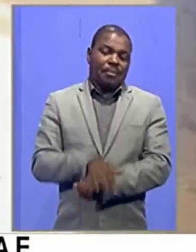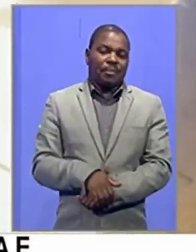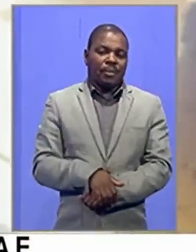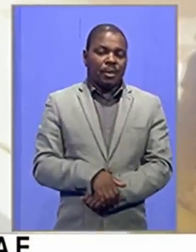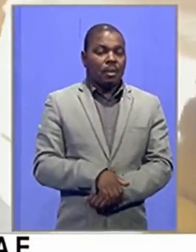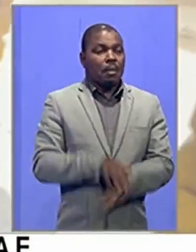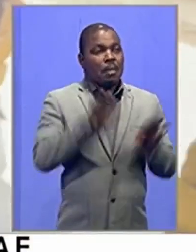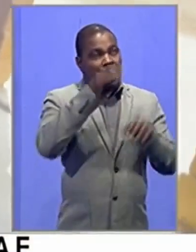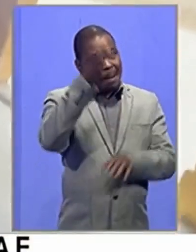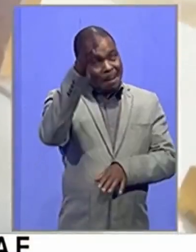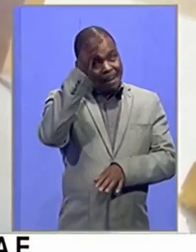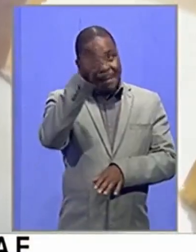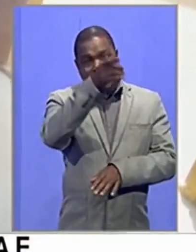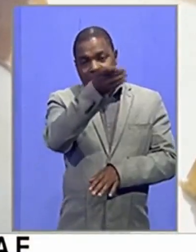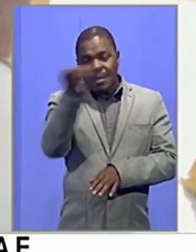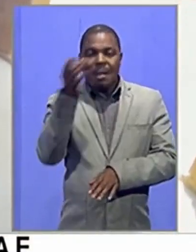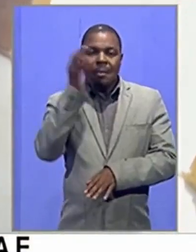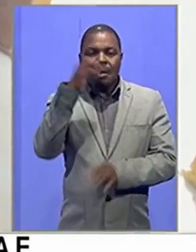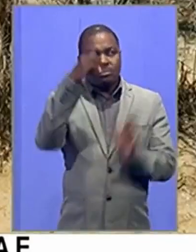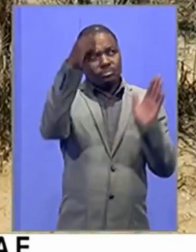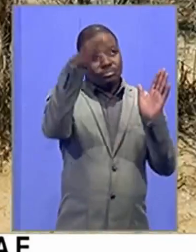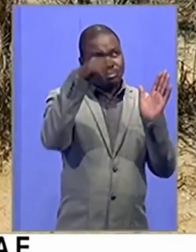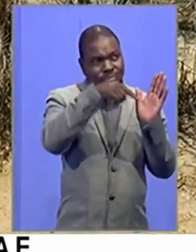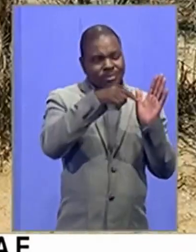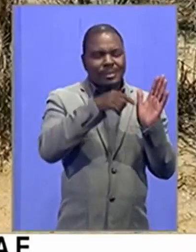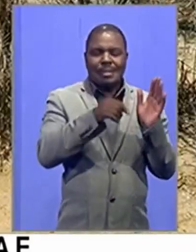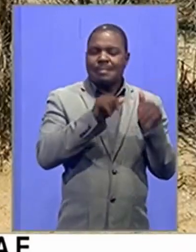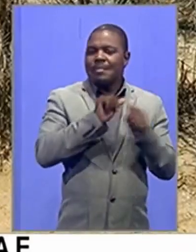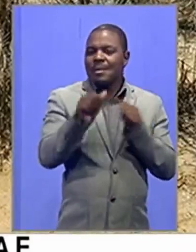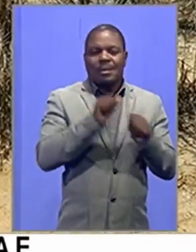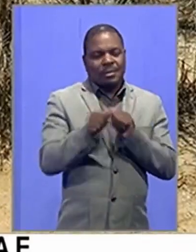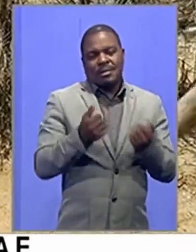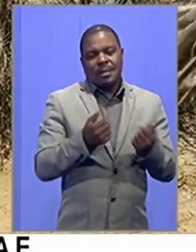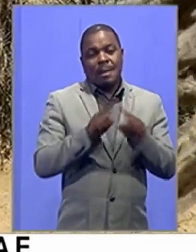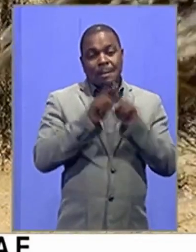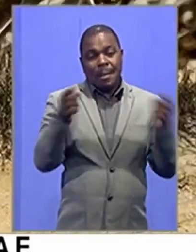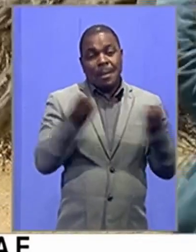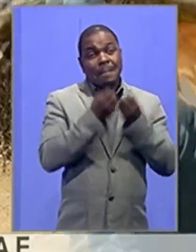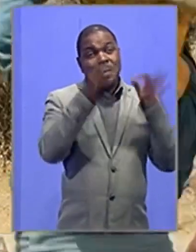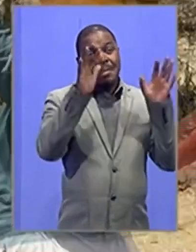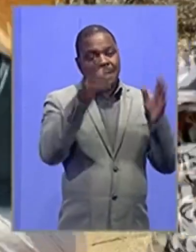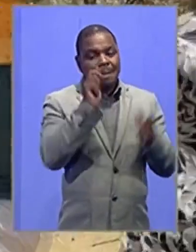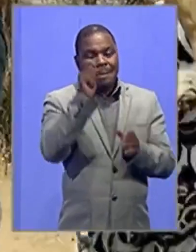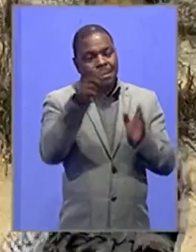re sola ya letšatši ke tharollo go motlakase bontši bja badudi ga ba e